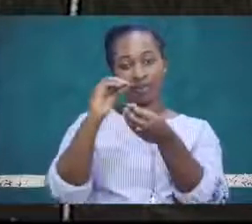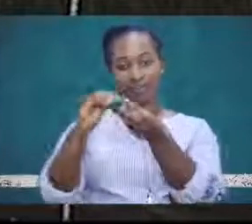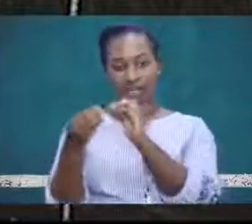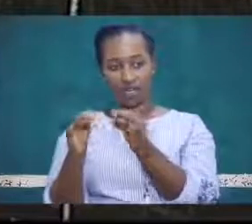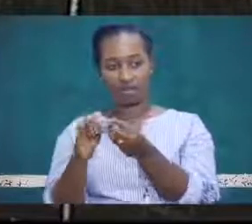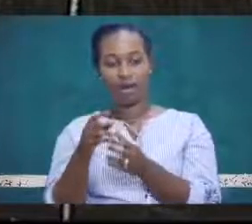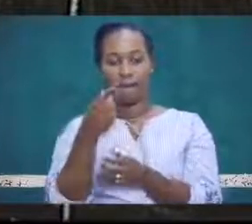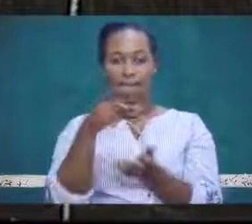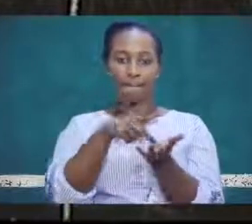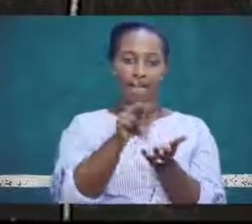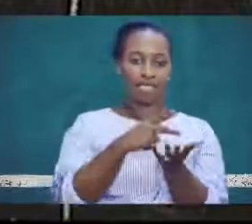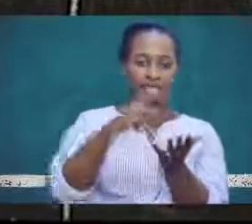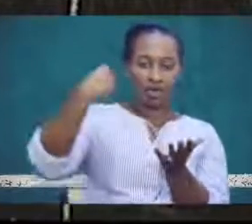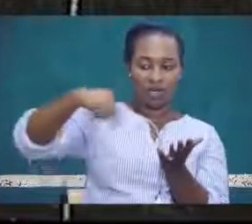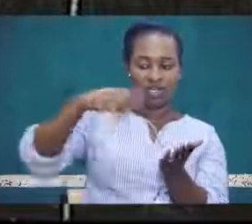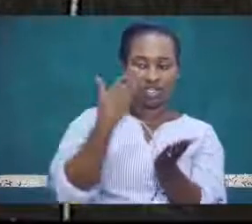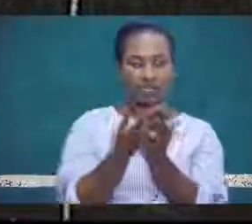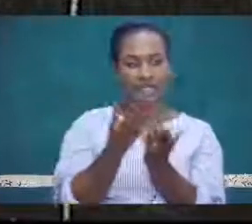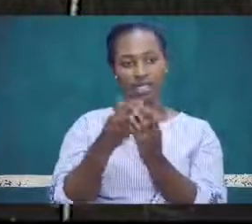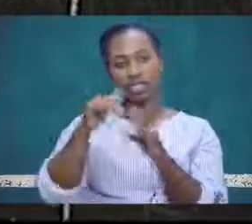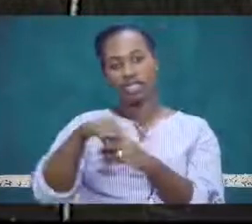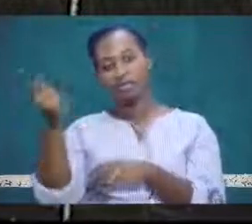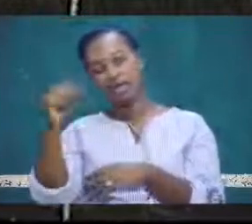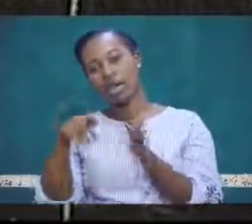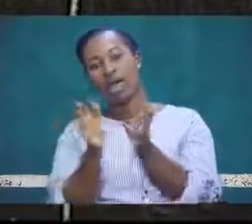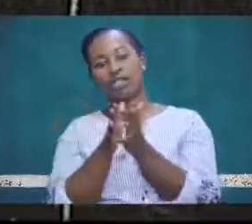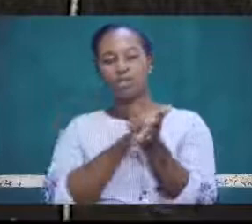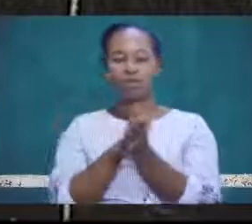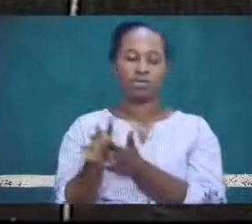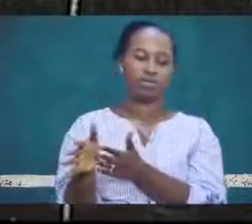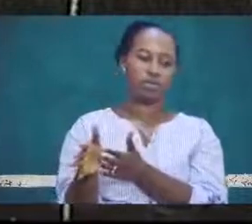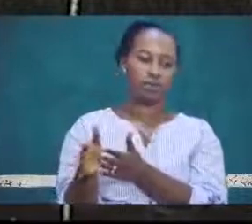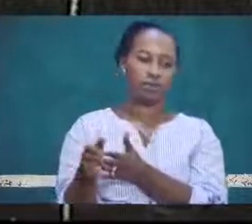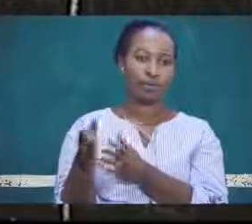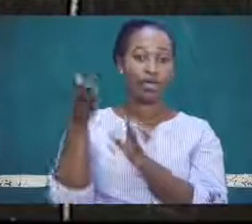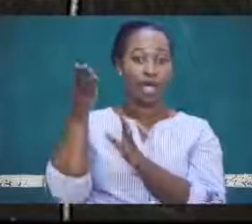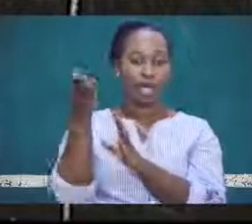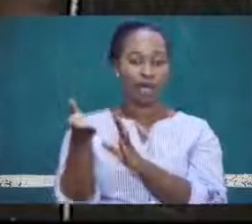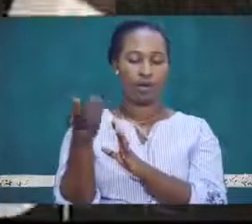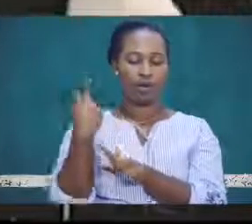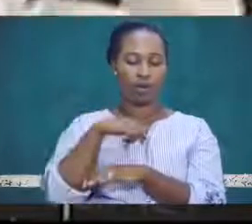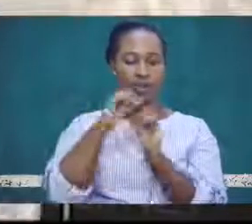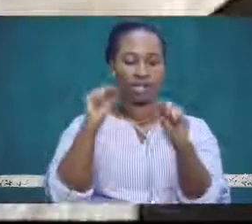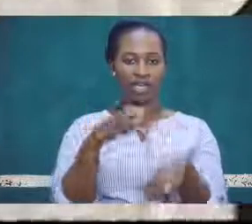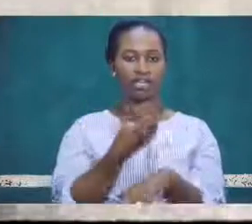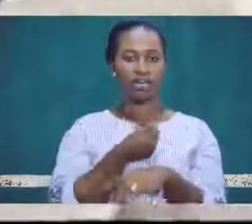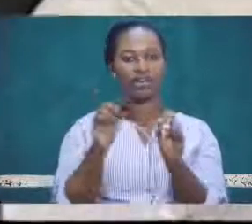price, quantity demanded, income, and the consumption expenditure. So in this case, we can have